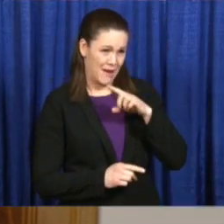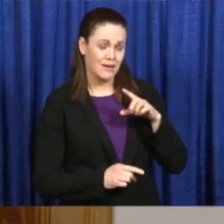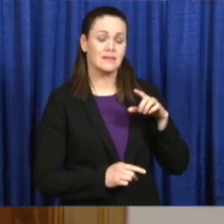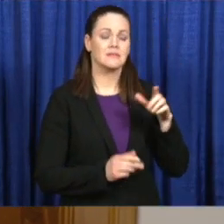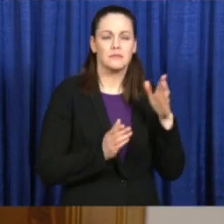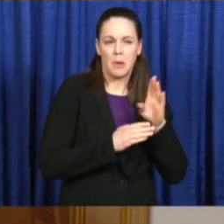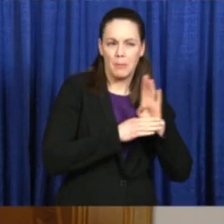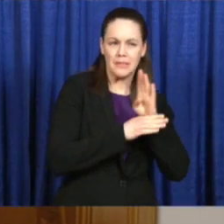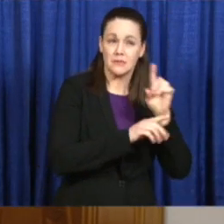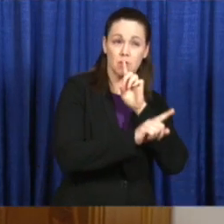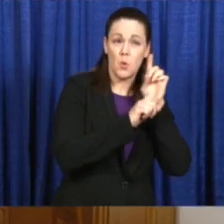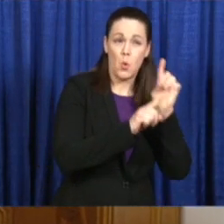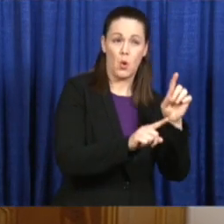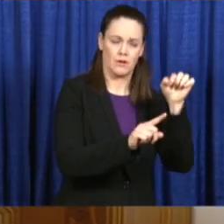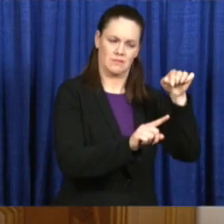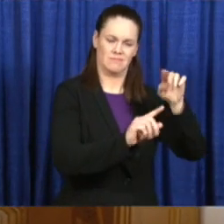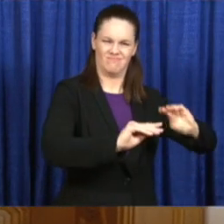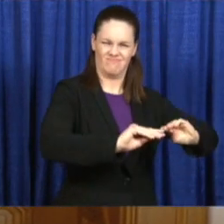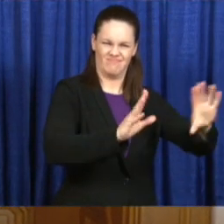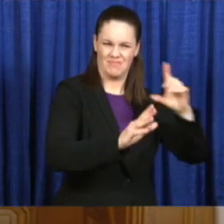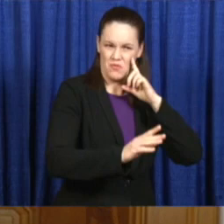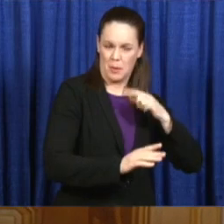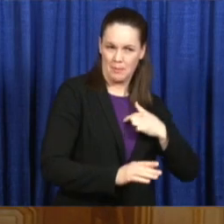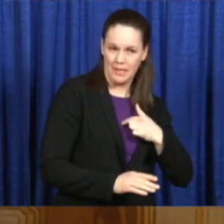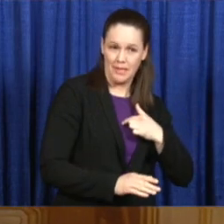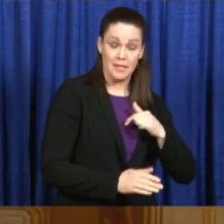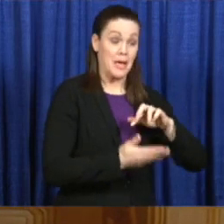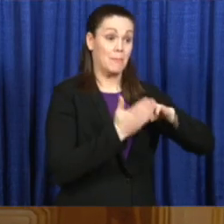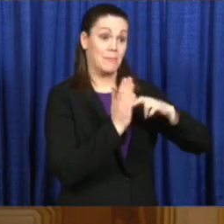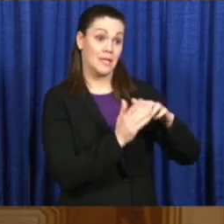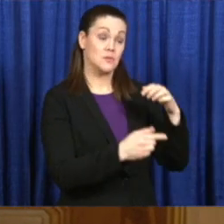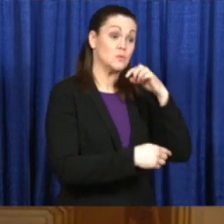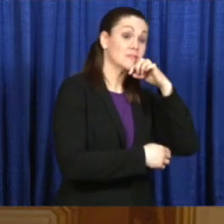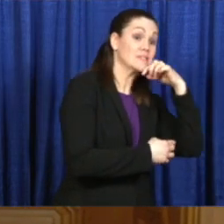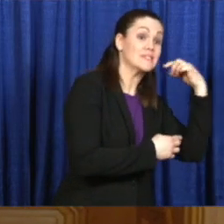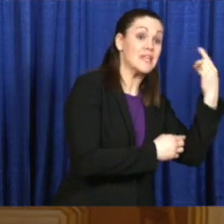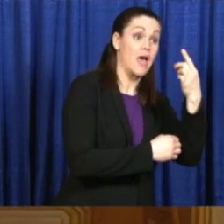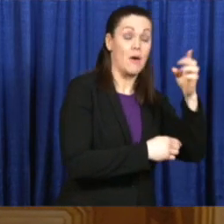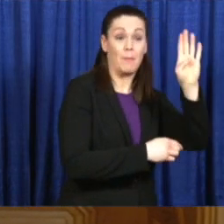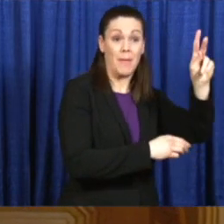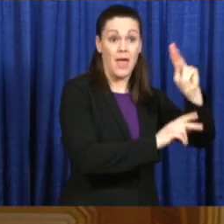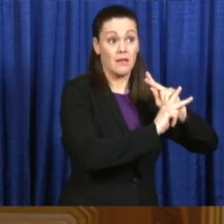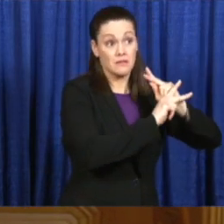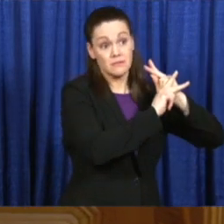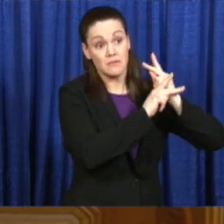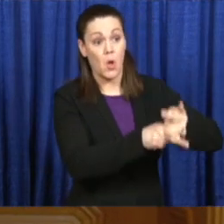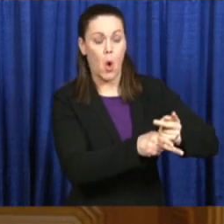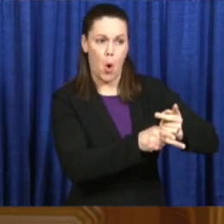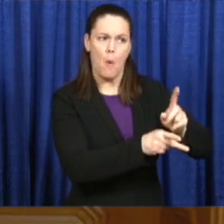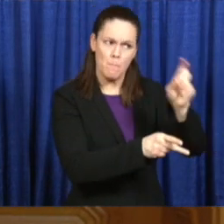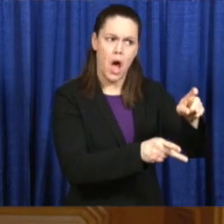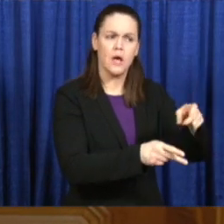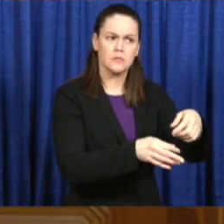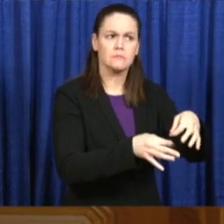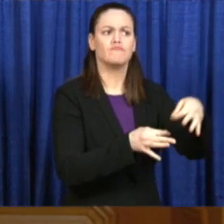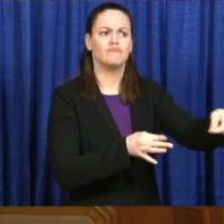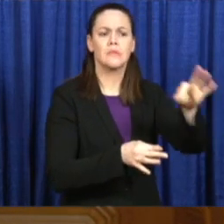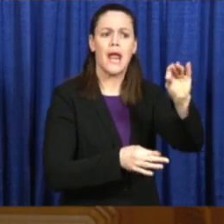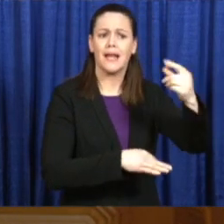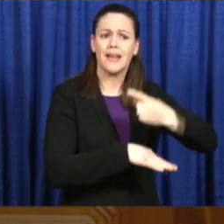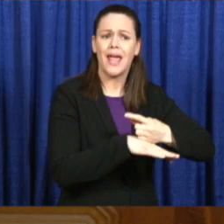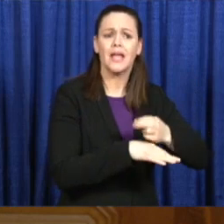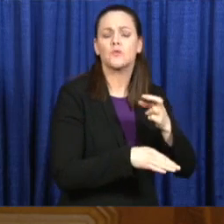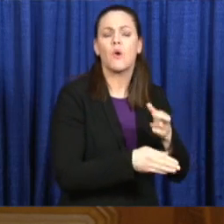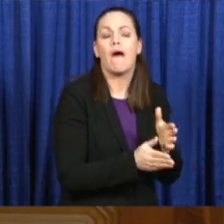you mentioned? Is it directing lenders to take 90 days, or is it just asking them? That's kind of both, actually. I'm going to